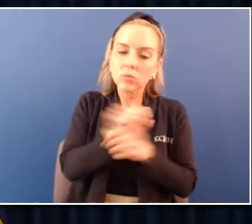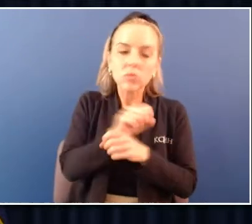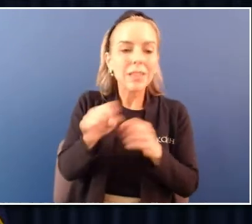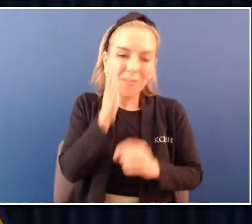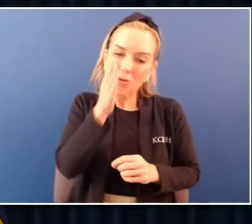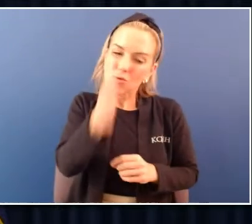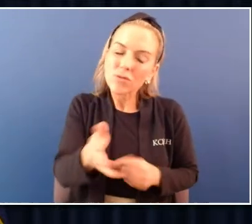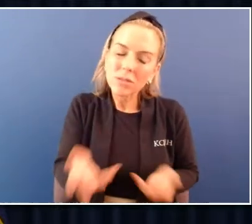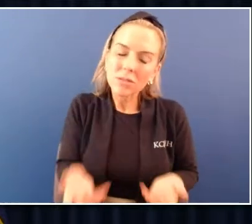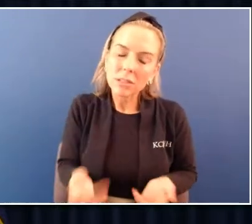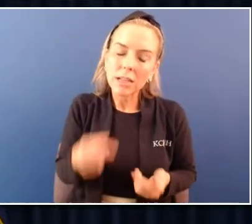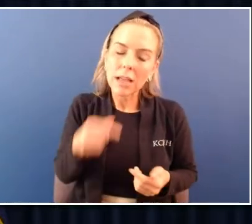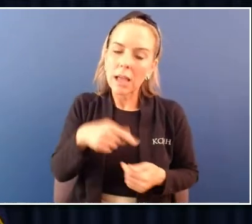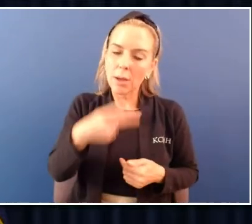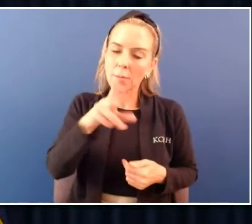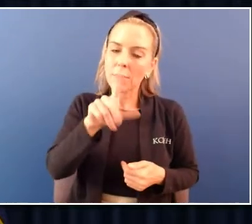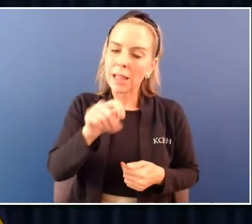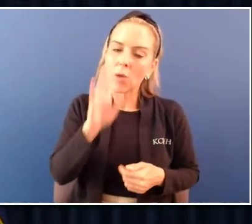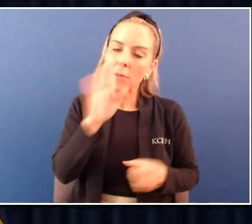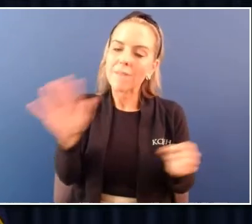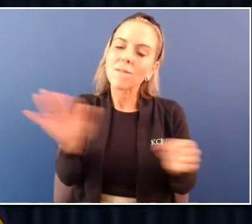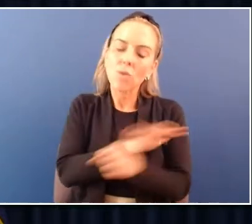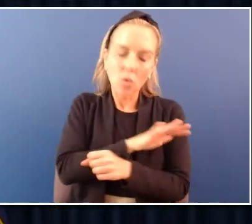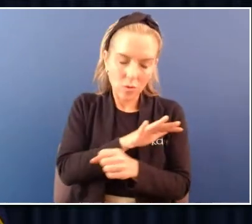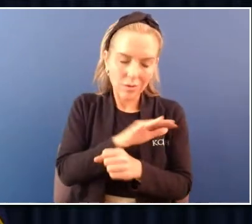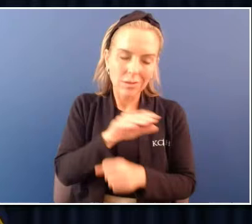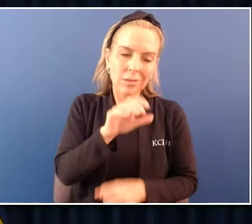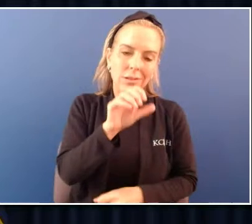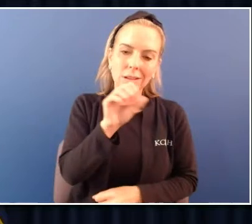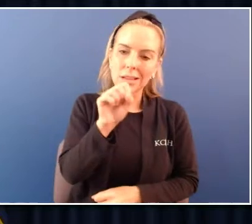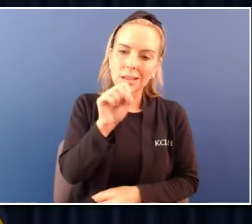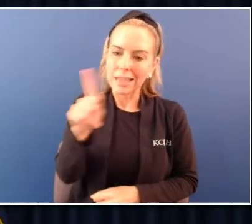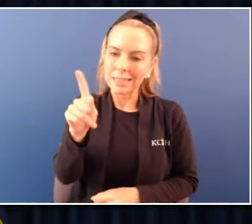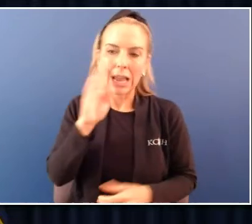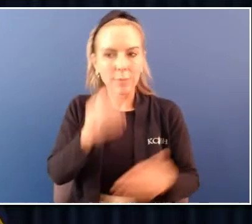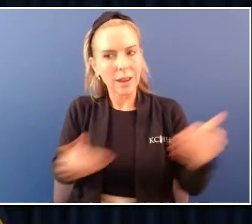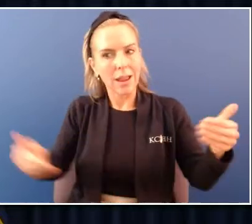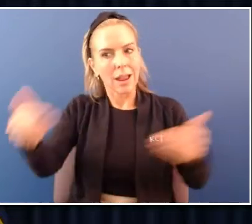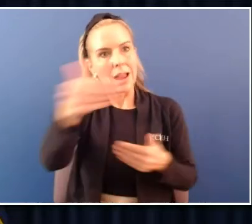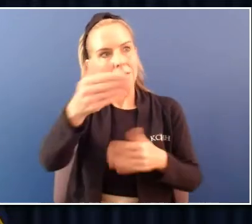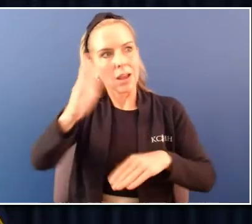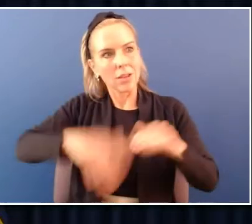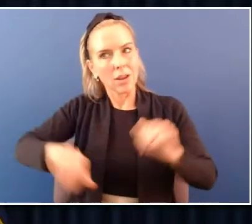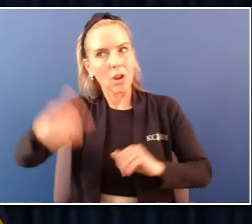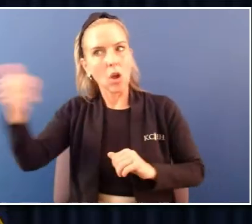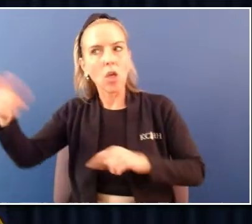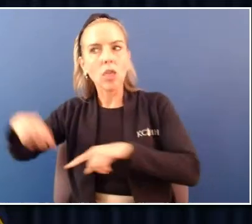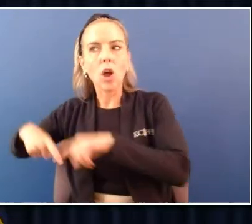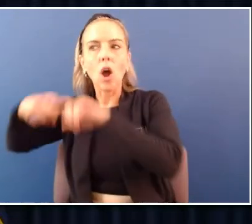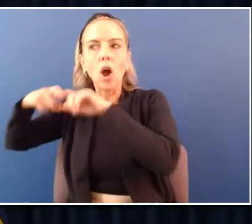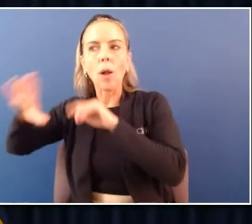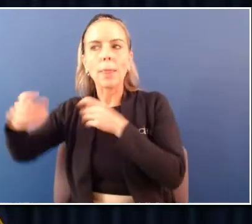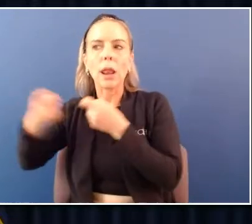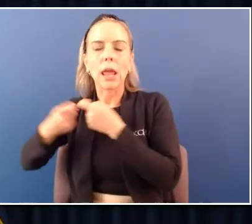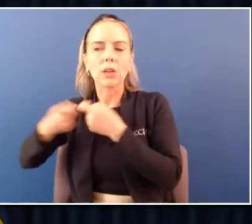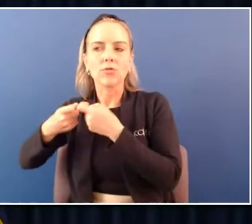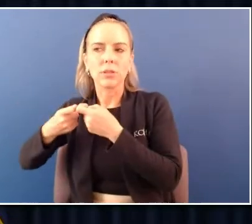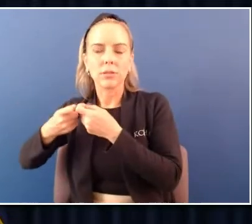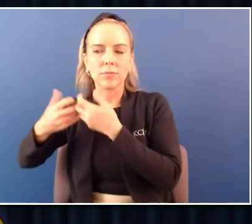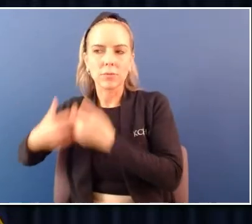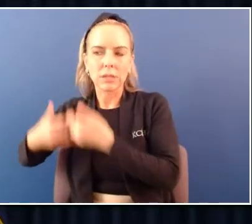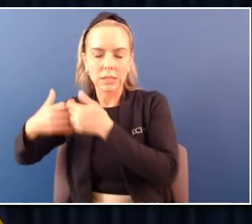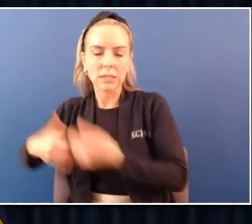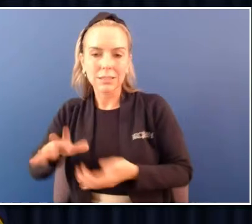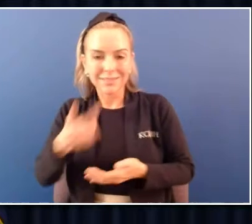plant will be full. Ford and SK will be ahead of others who have paused theirs, because what you see is you see growth